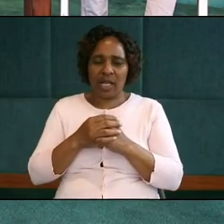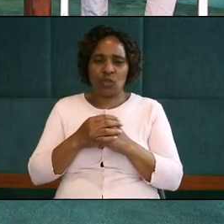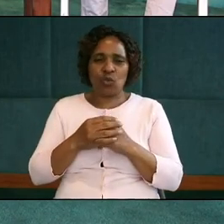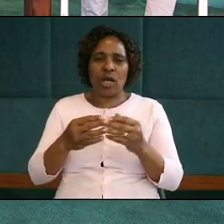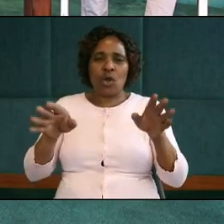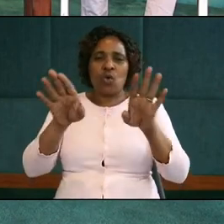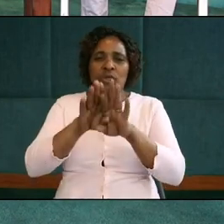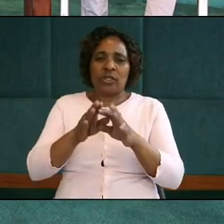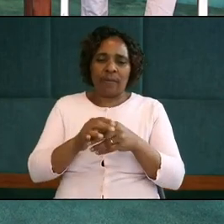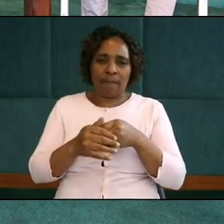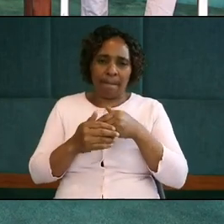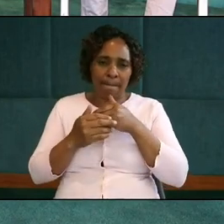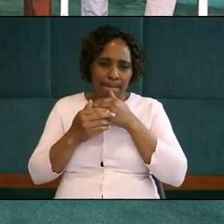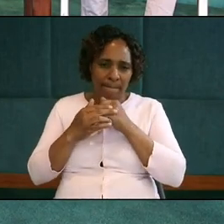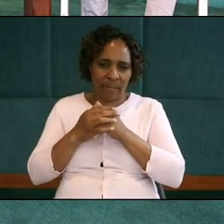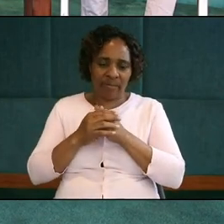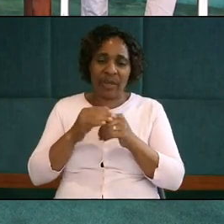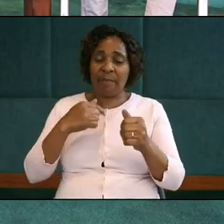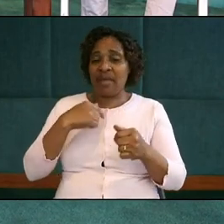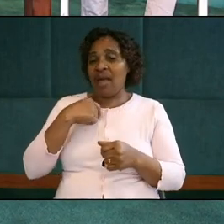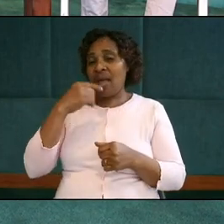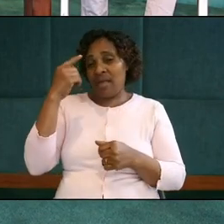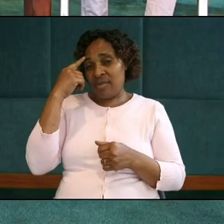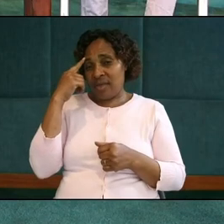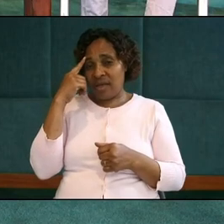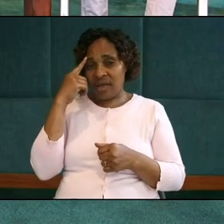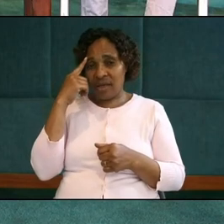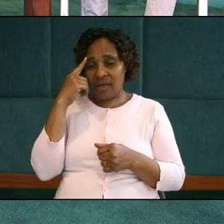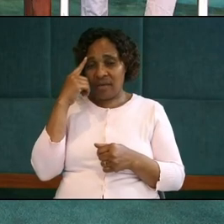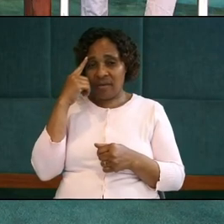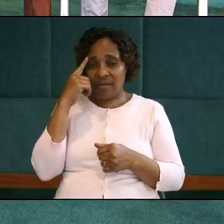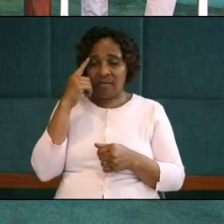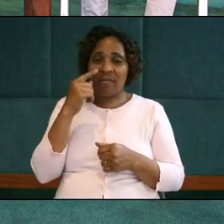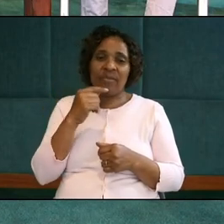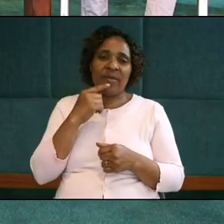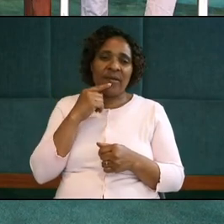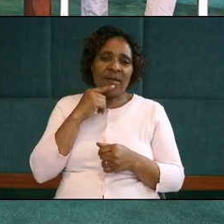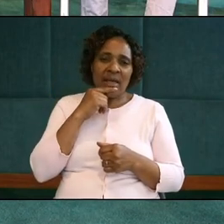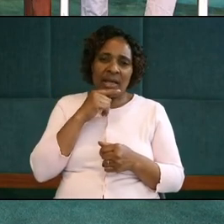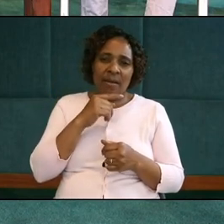shot? I think my parting shot is